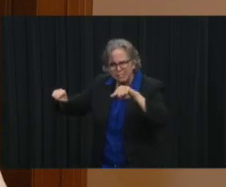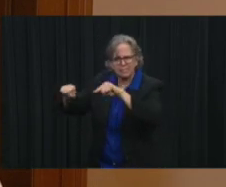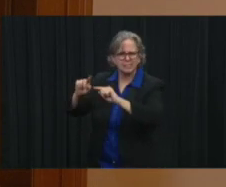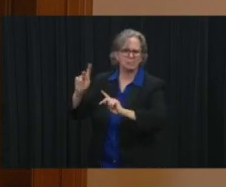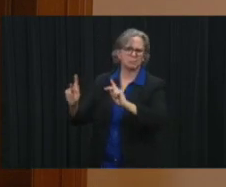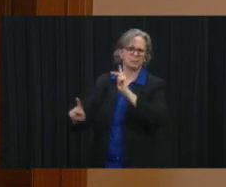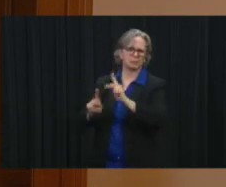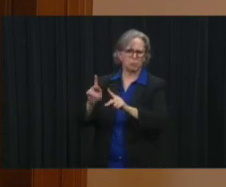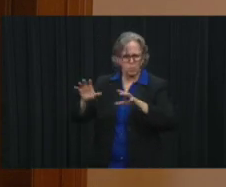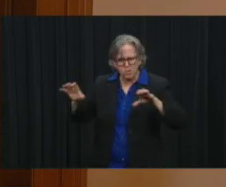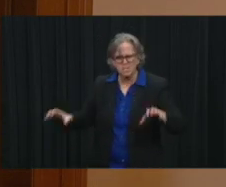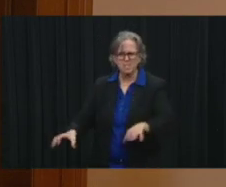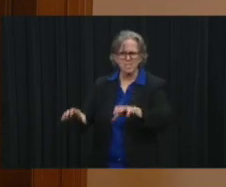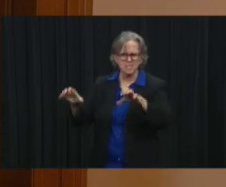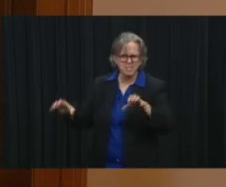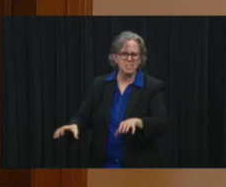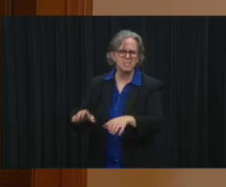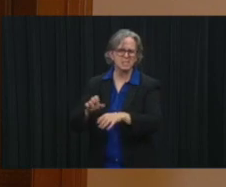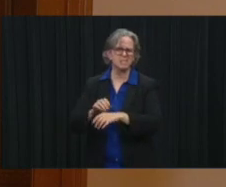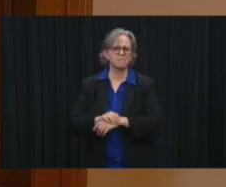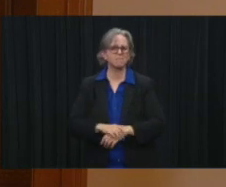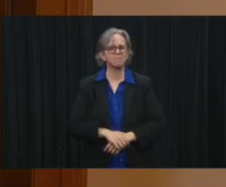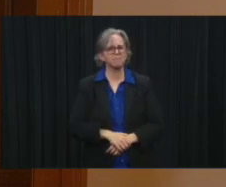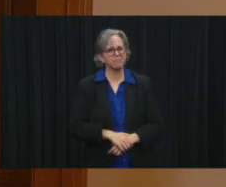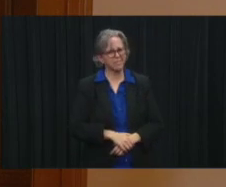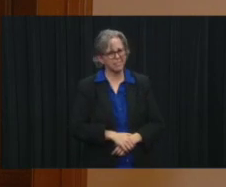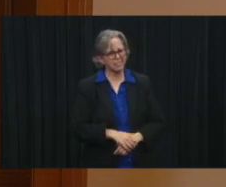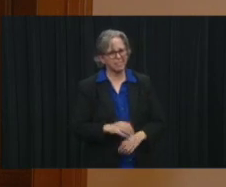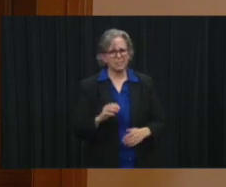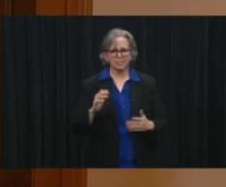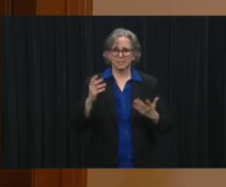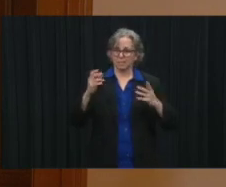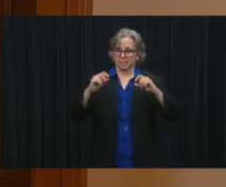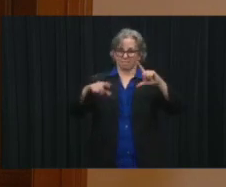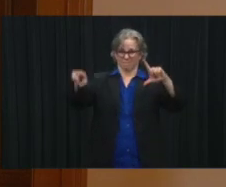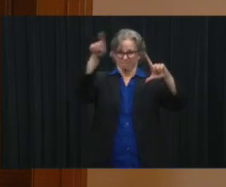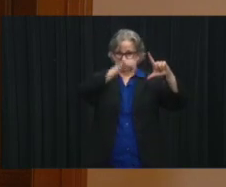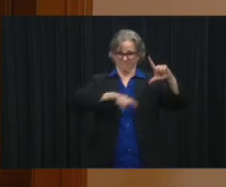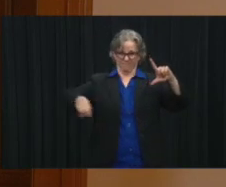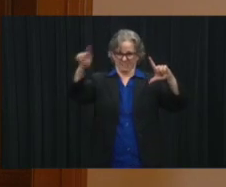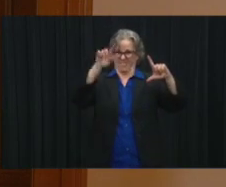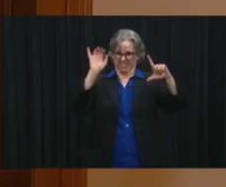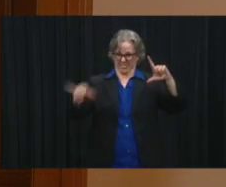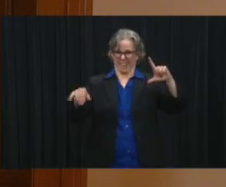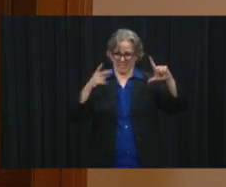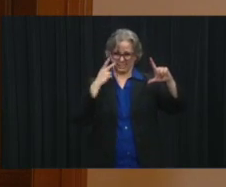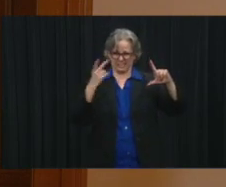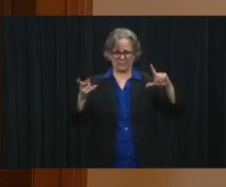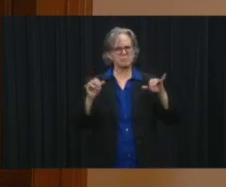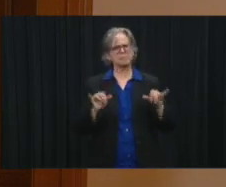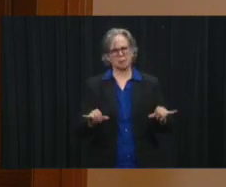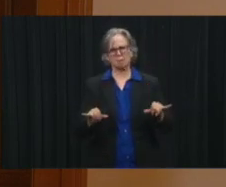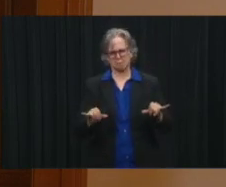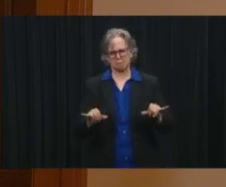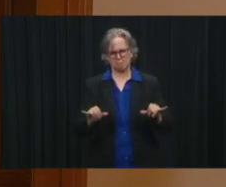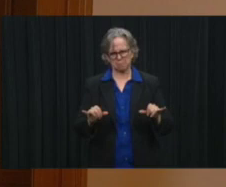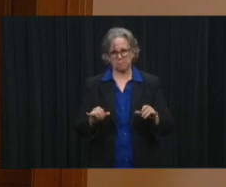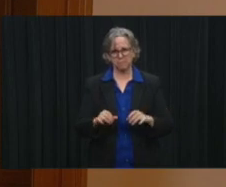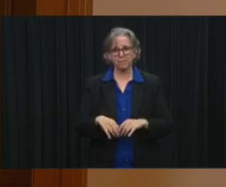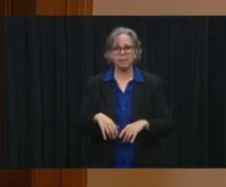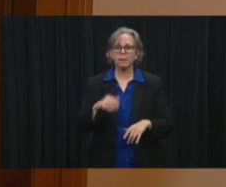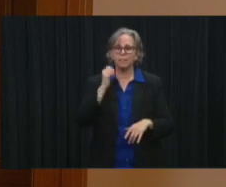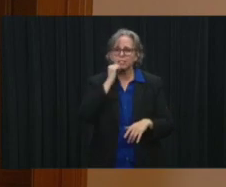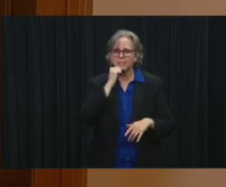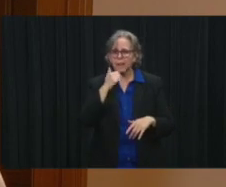Again, our pie graph is just staying very constant. The more data we get every day makes our analysis better, our models